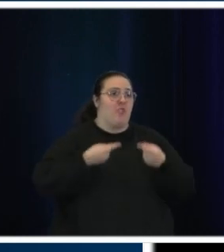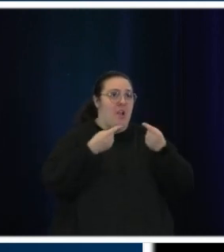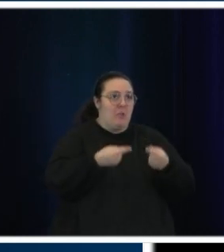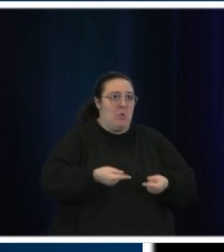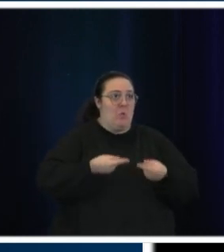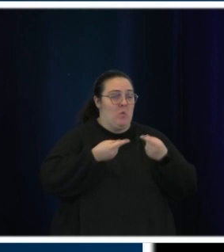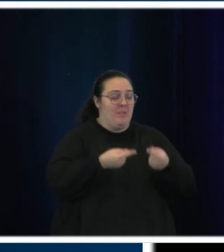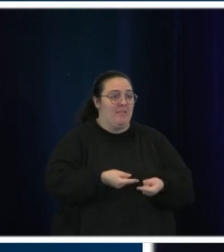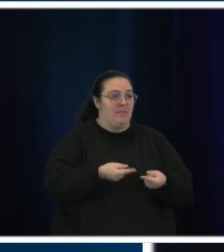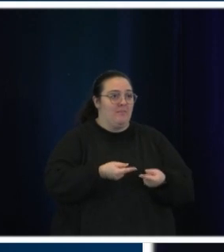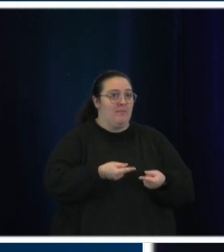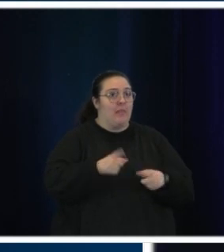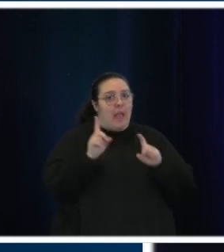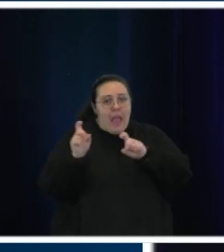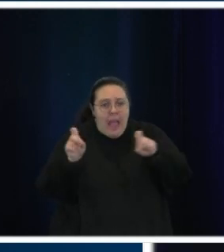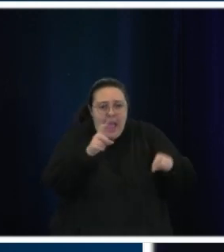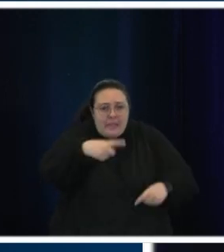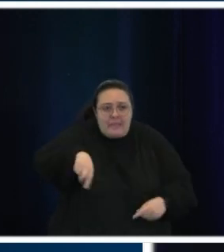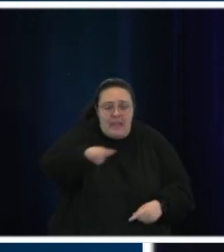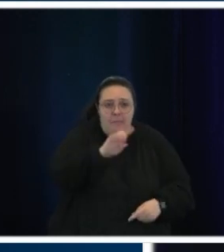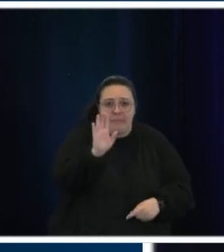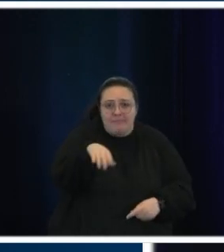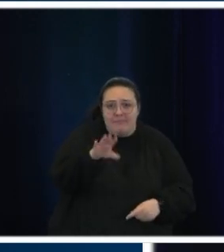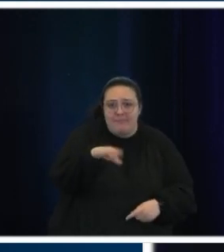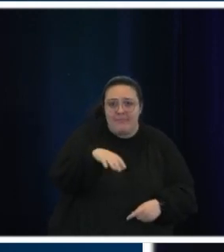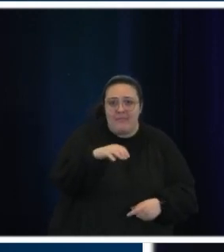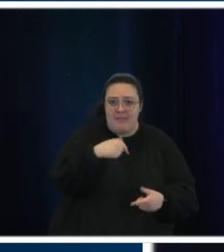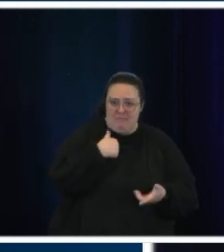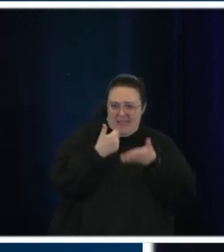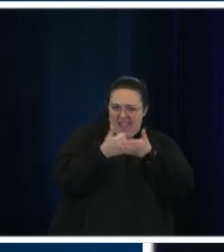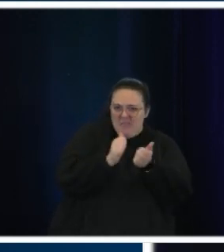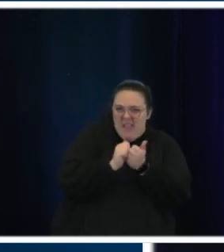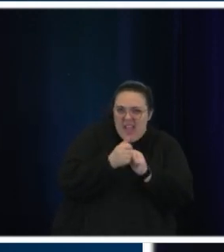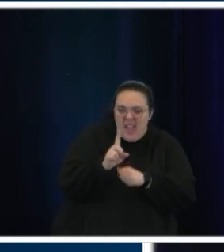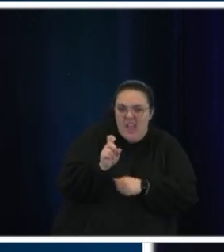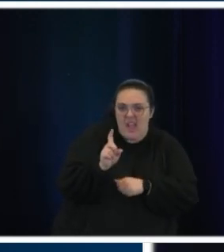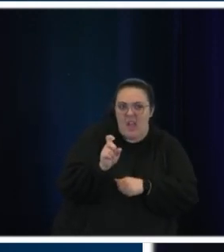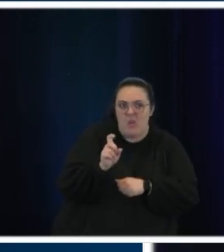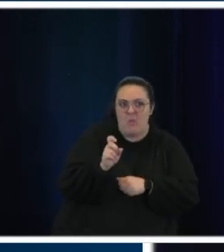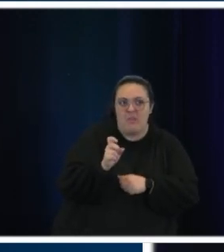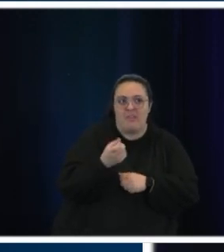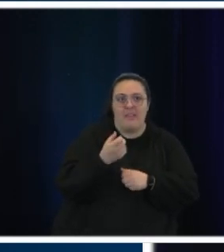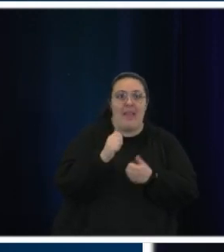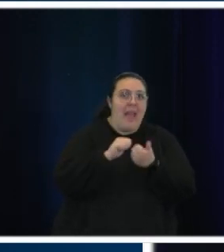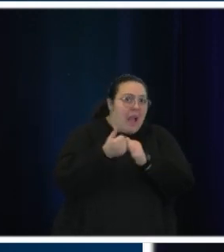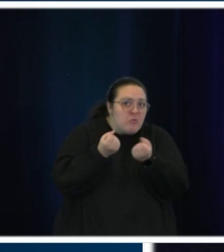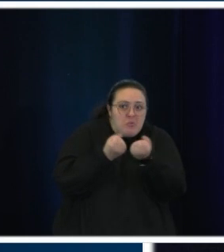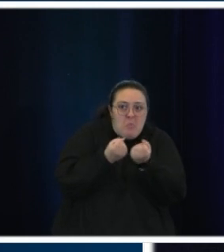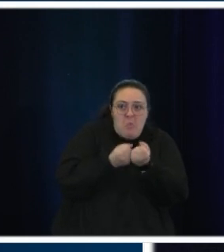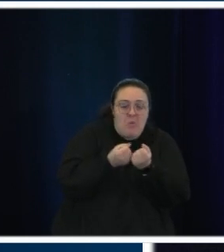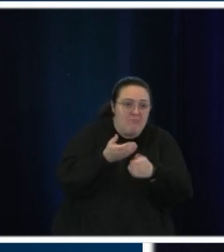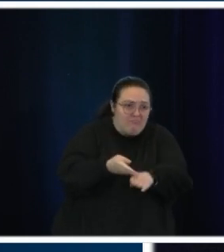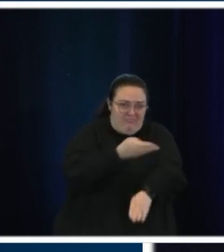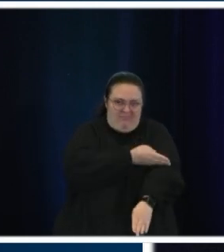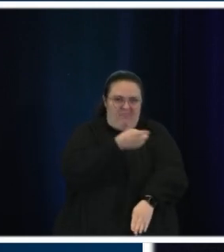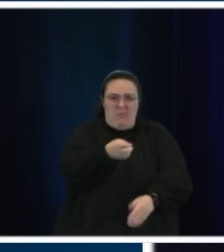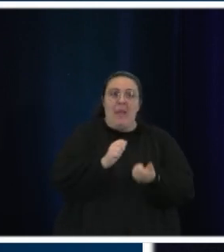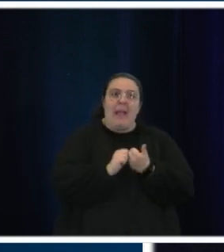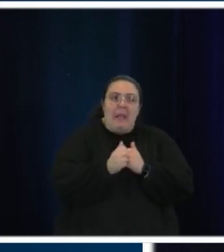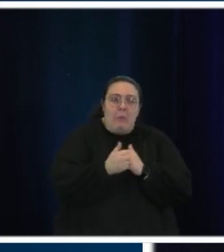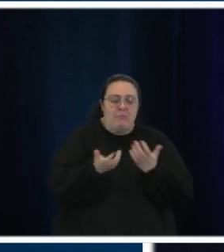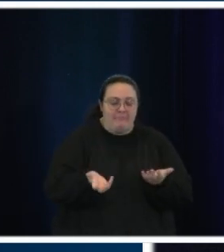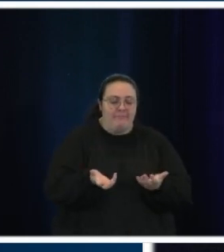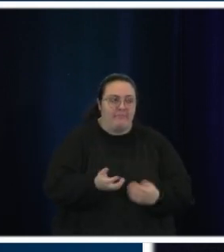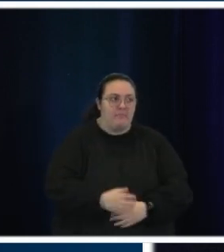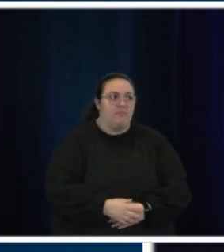struggling. And so asking the question of, how can I help you? How can things be better for you?